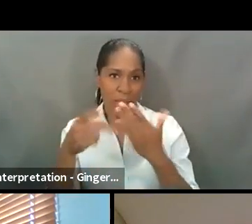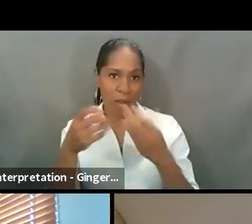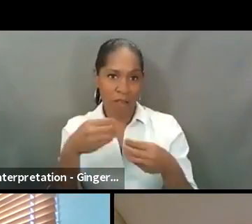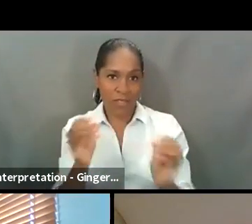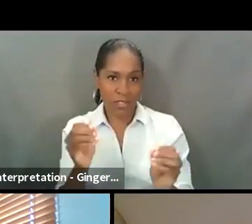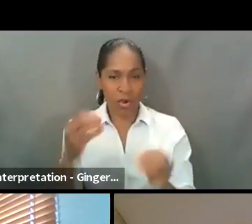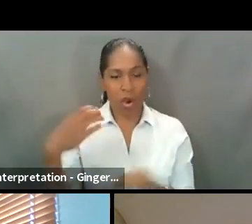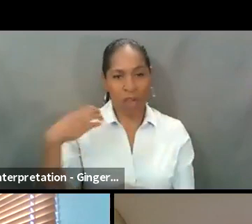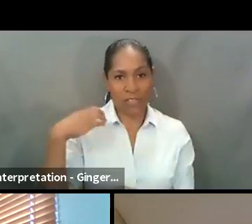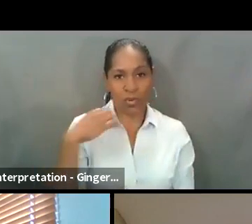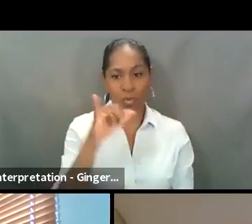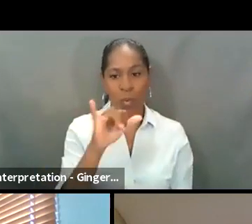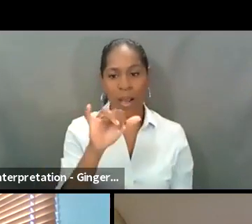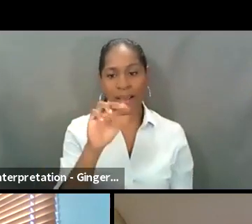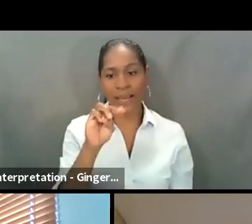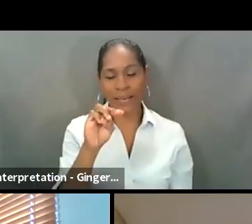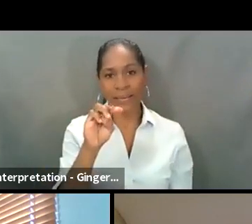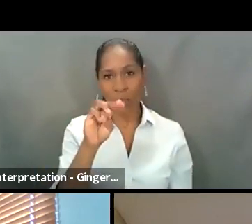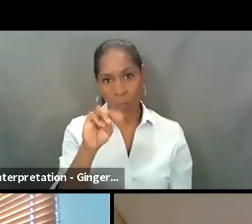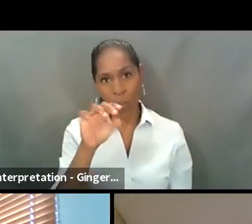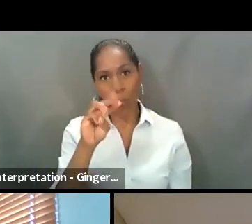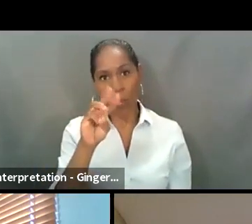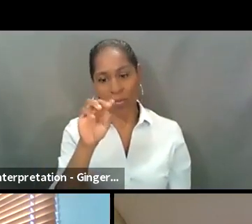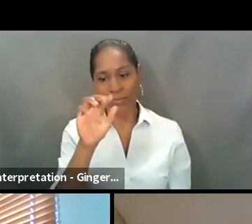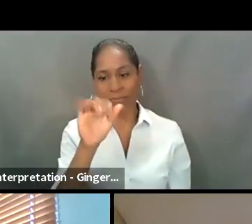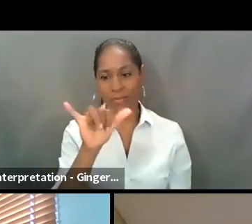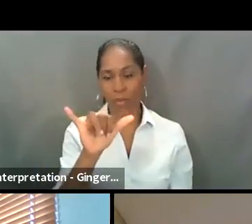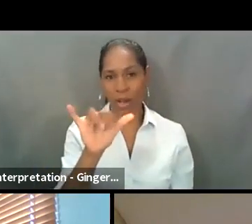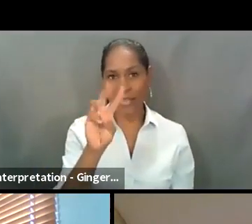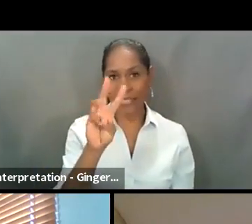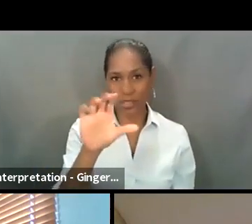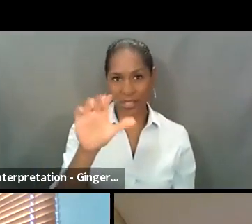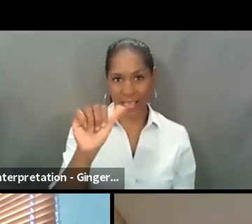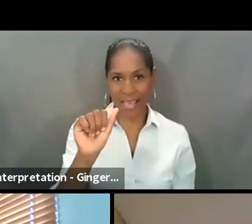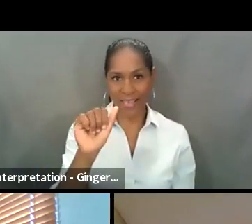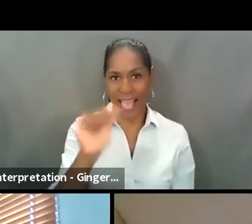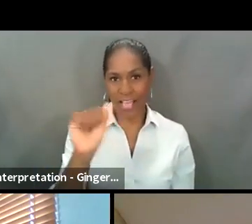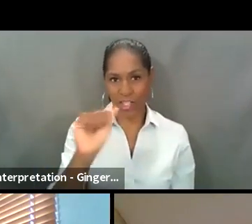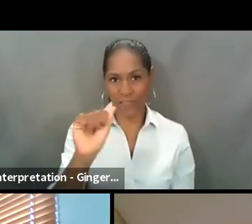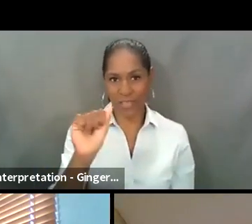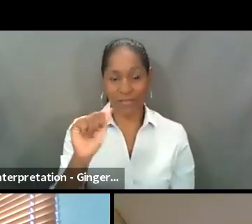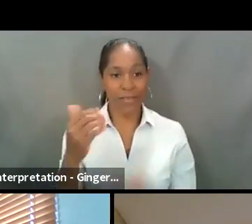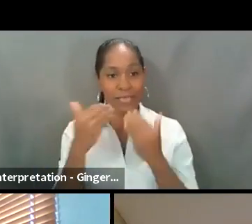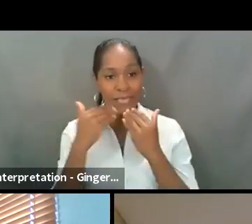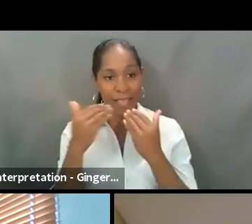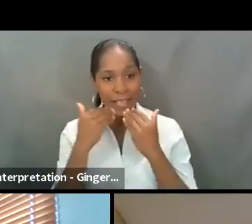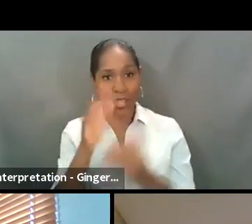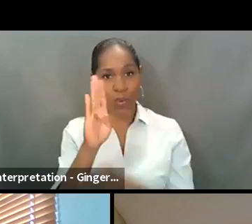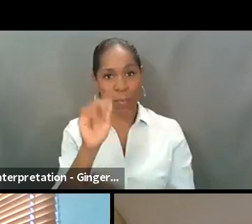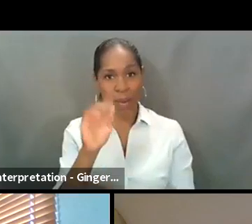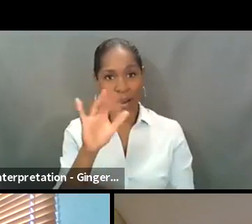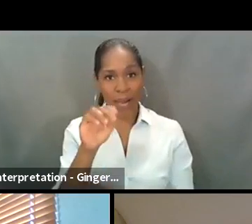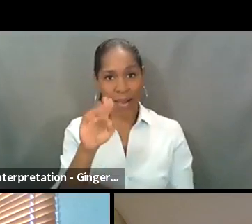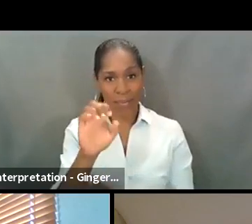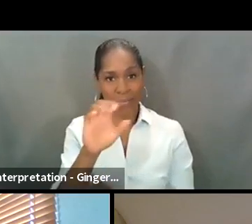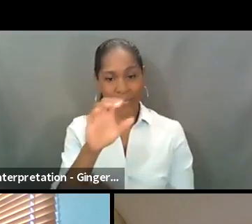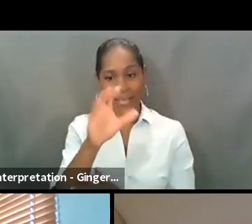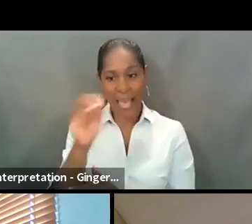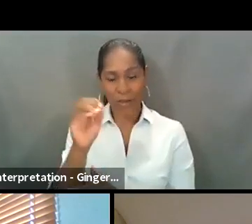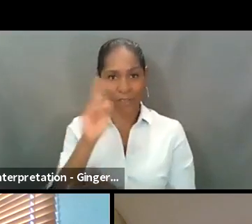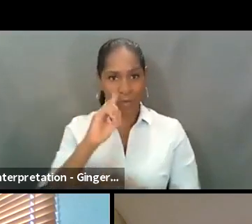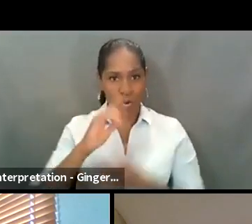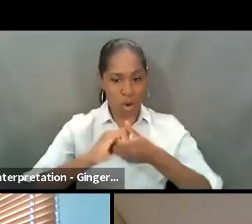Asheville. We're so excited to be here tonight. Thank you to Buncombe County for this partnership and collaboration on this two-part event. At